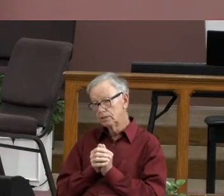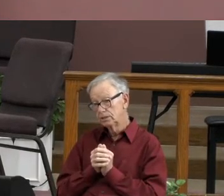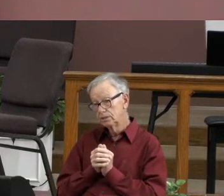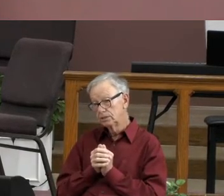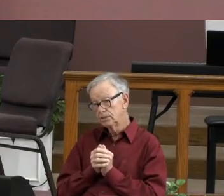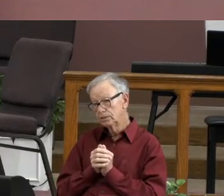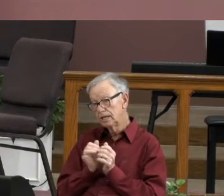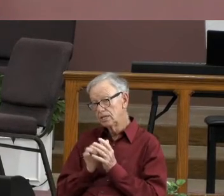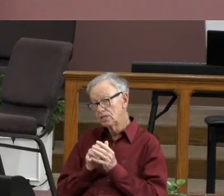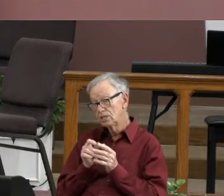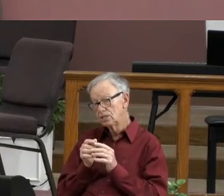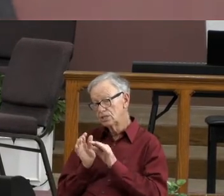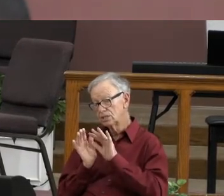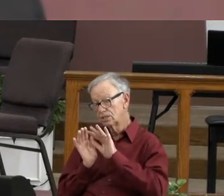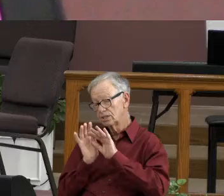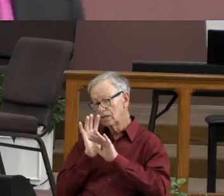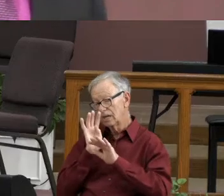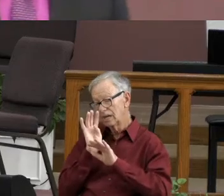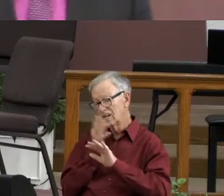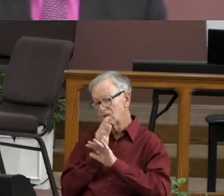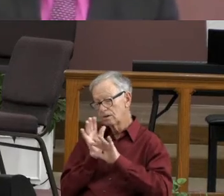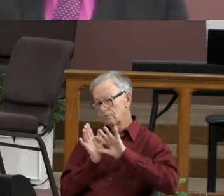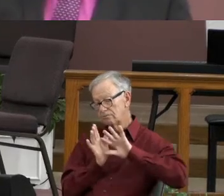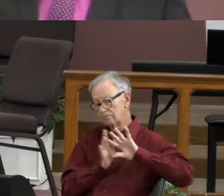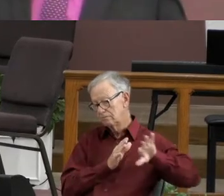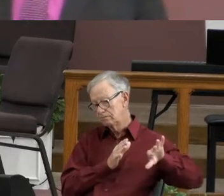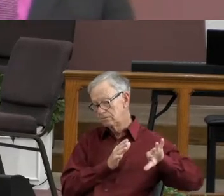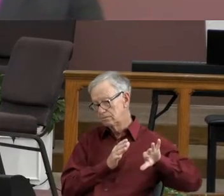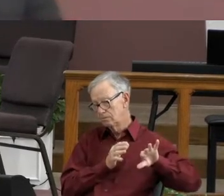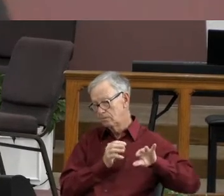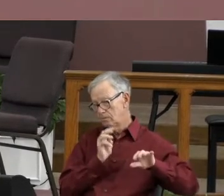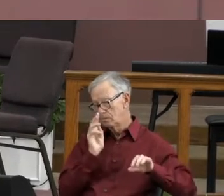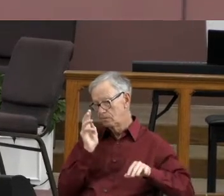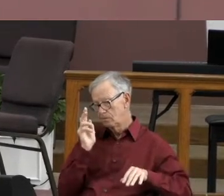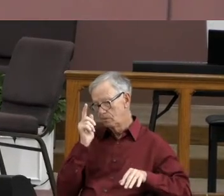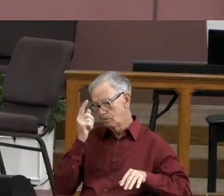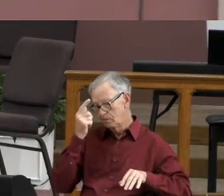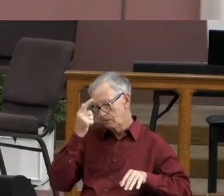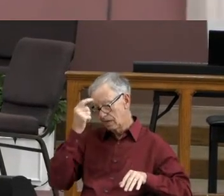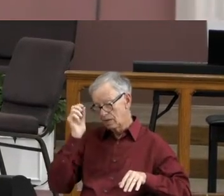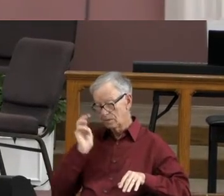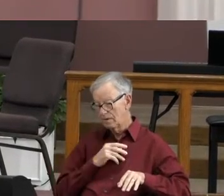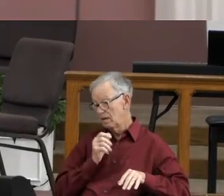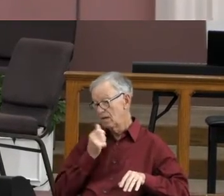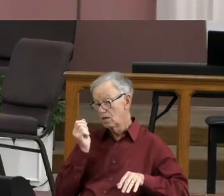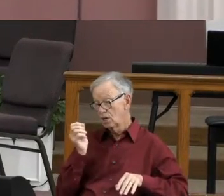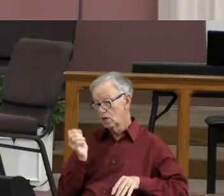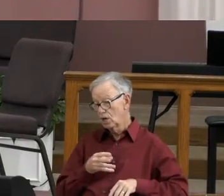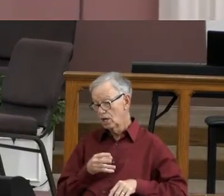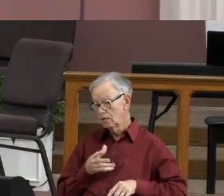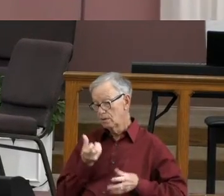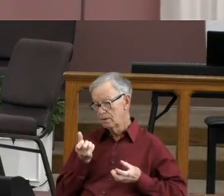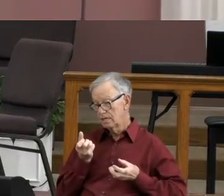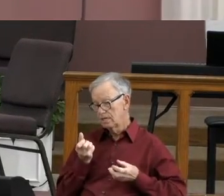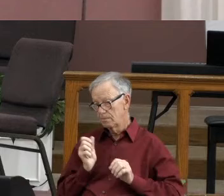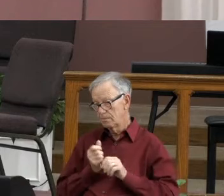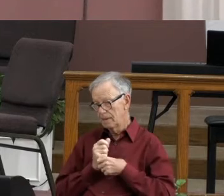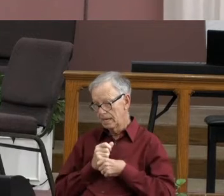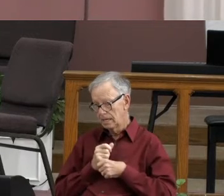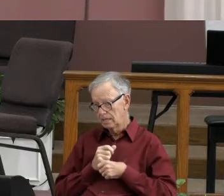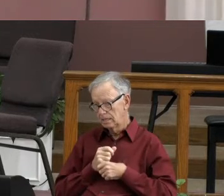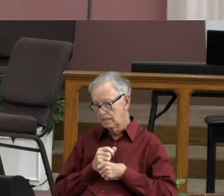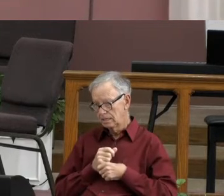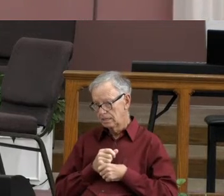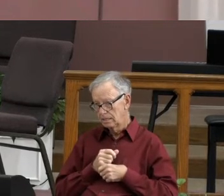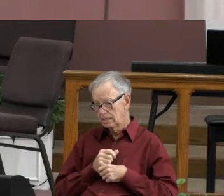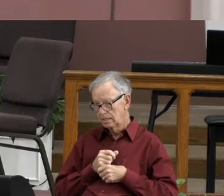Or is that just set aside because we have other causes that we want to make a big deal